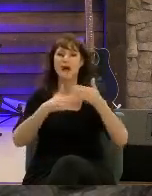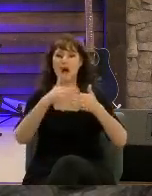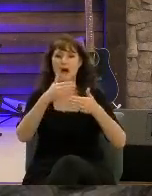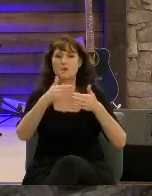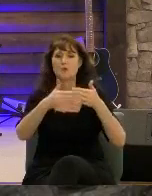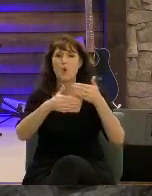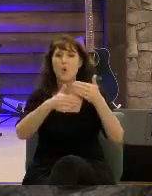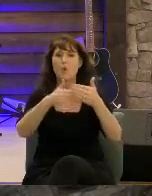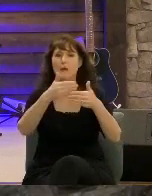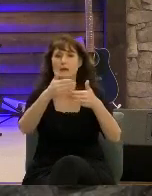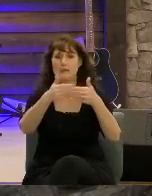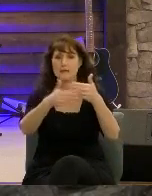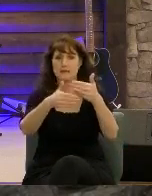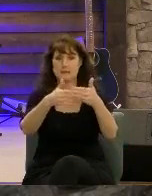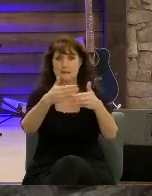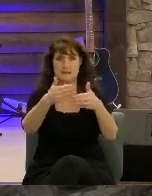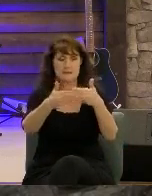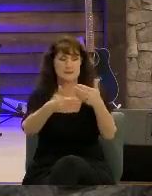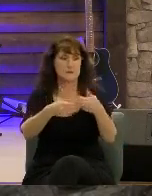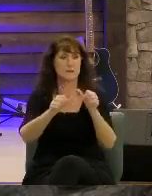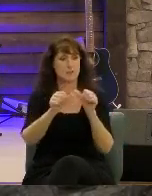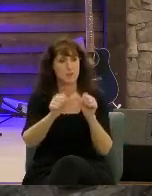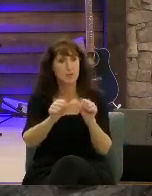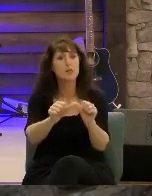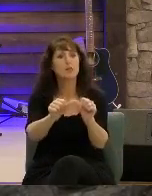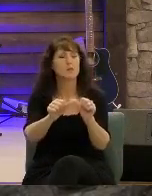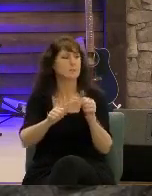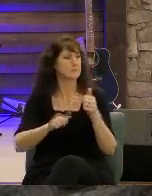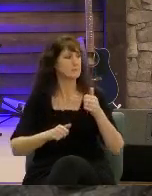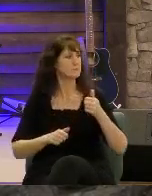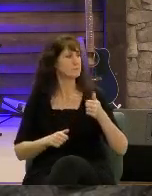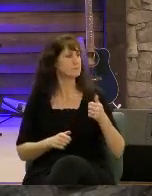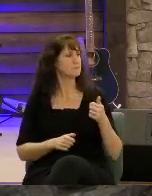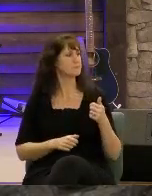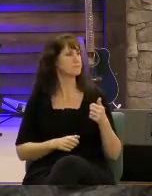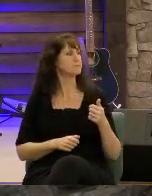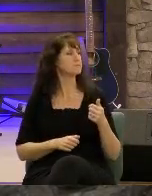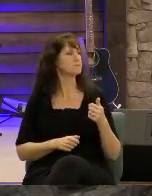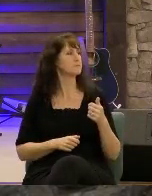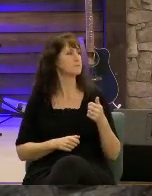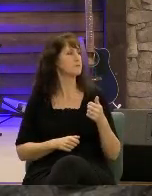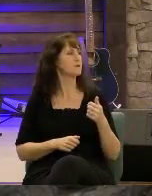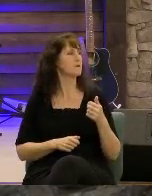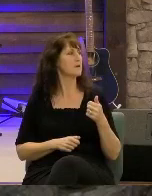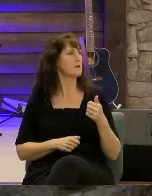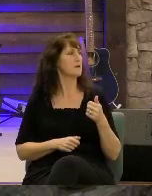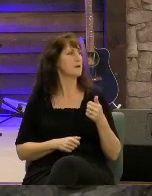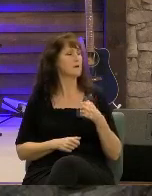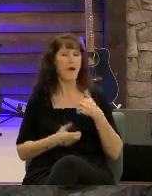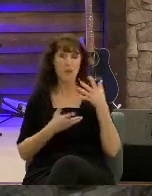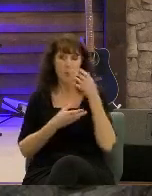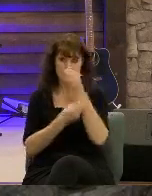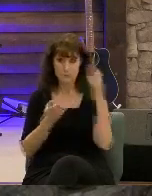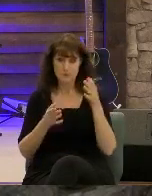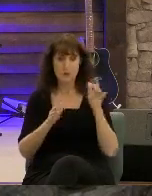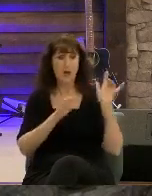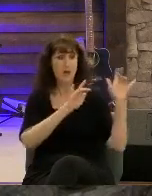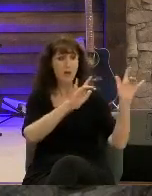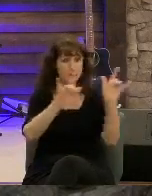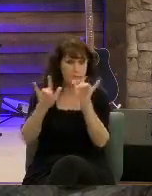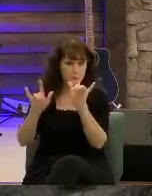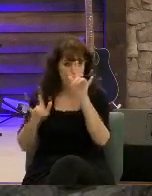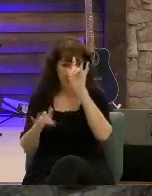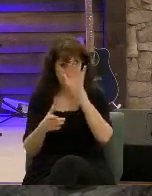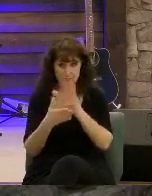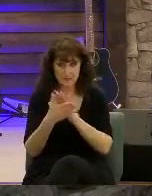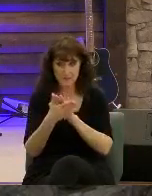it not? And I say this in all love to my church. I love you, hear me, love, I love you. I believe that revival